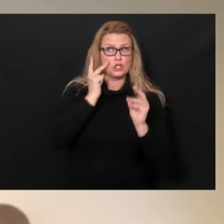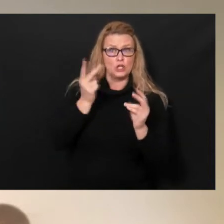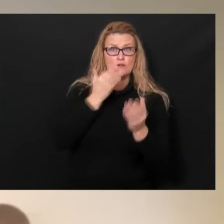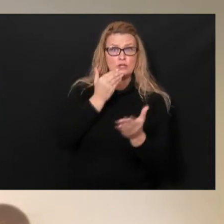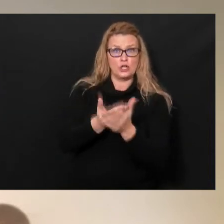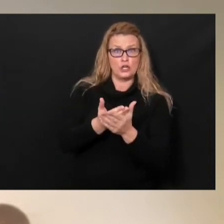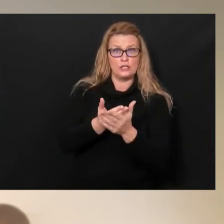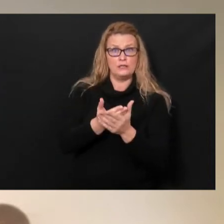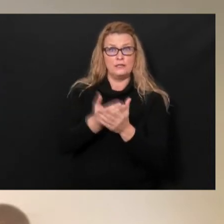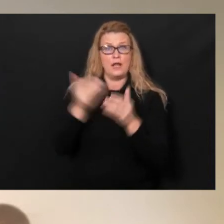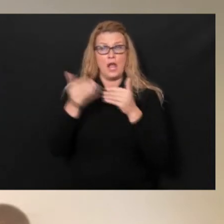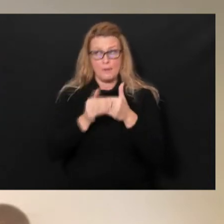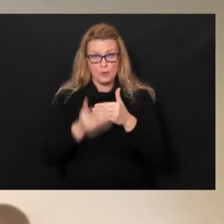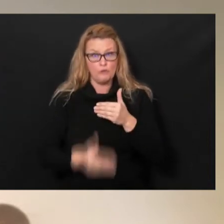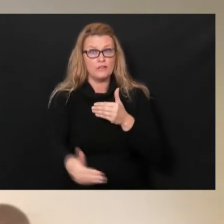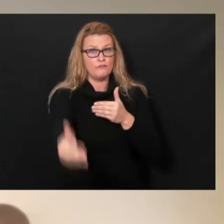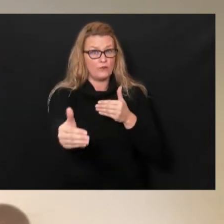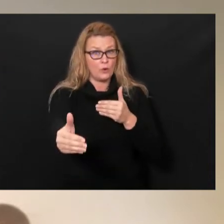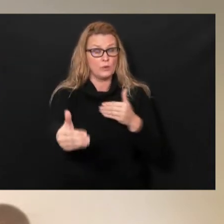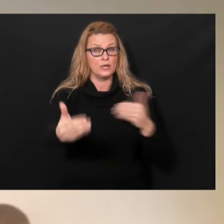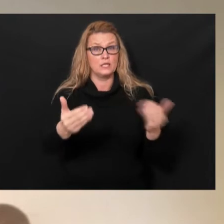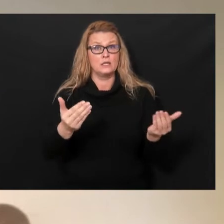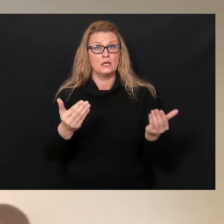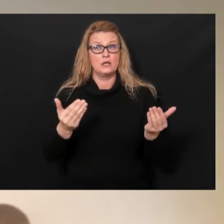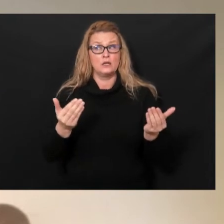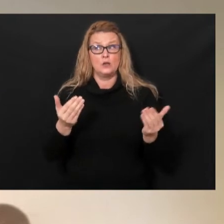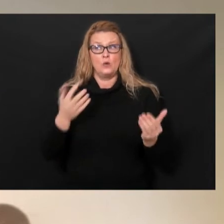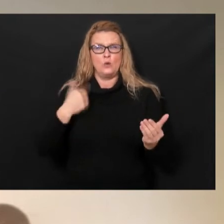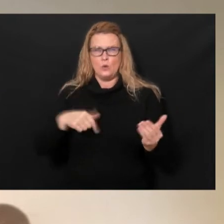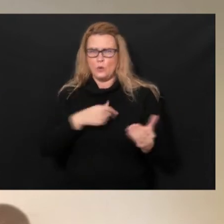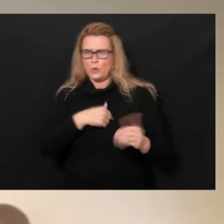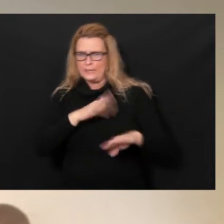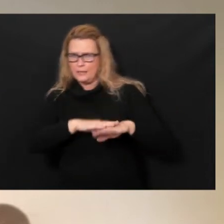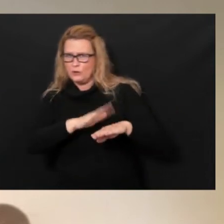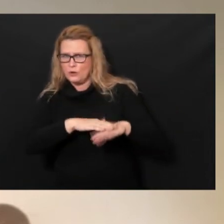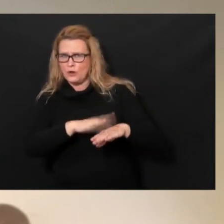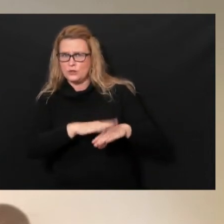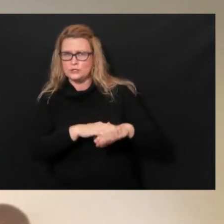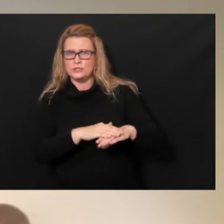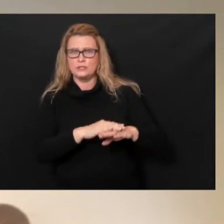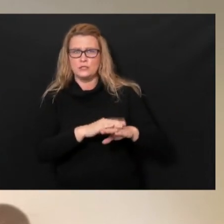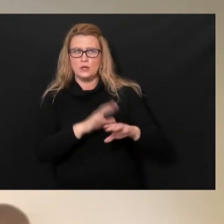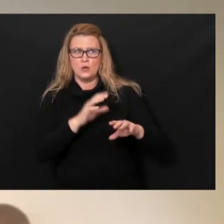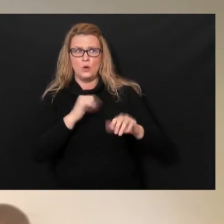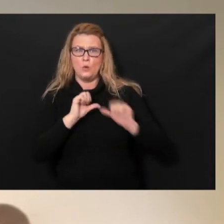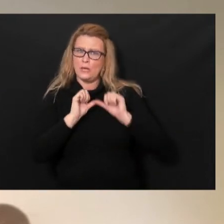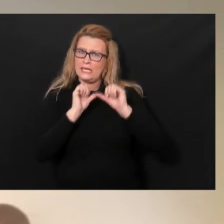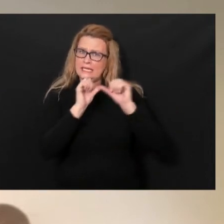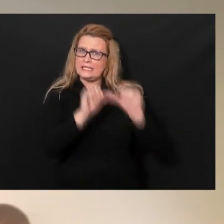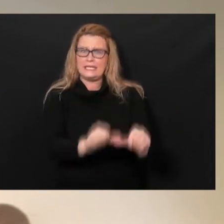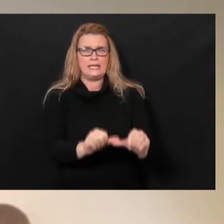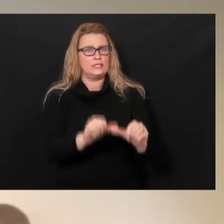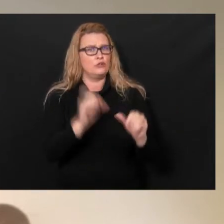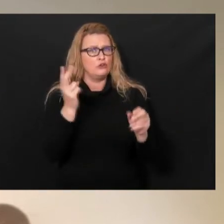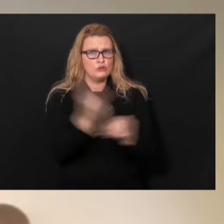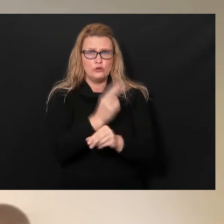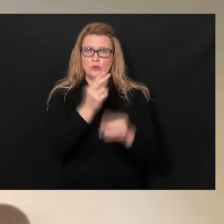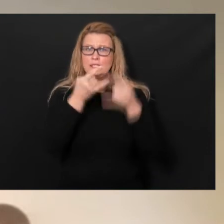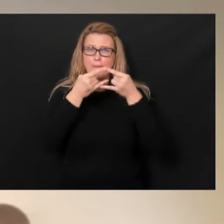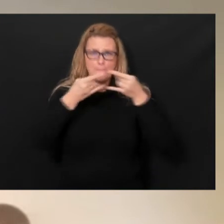movement forward. And again, as they have done, caution that we continue to follow those things, masking